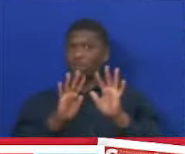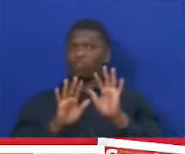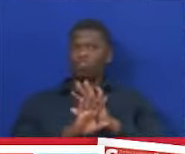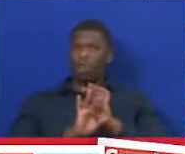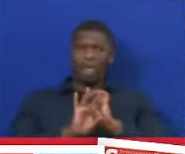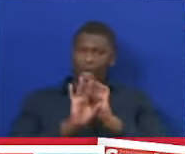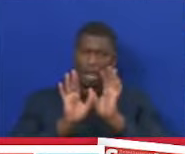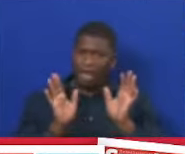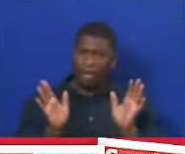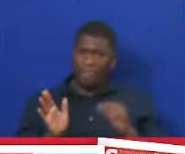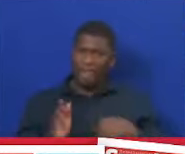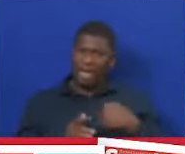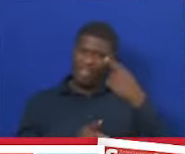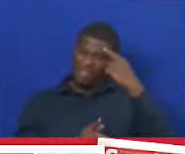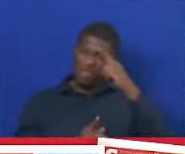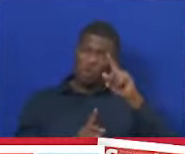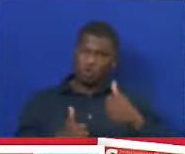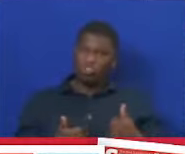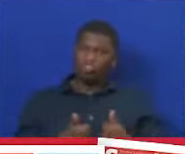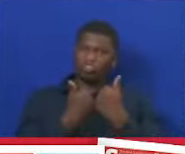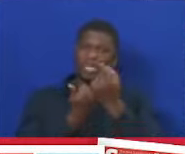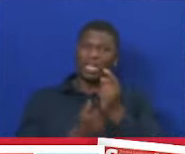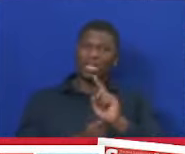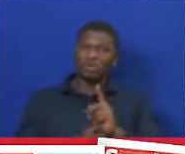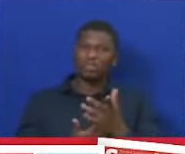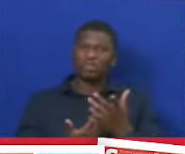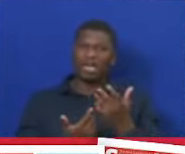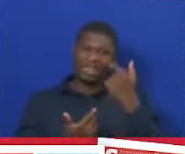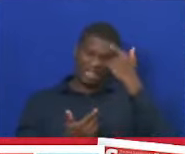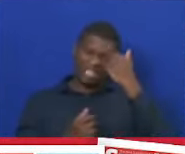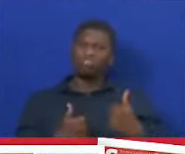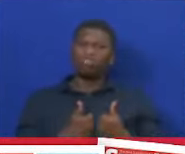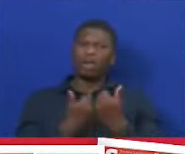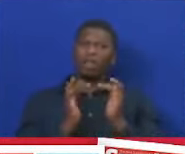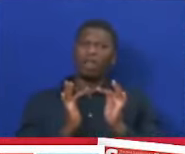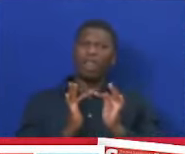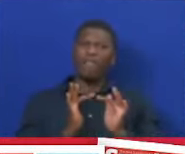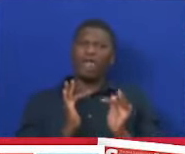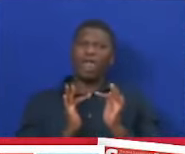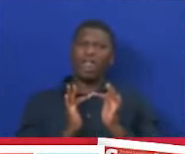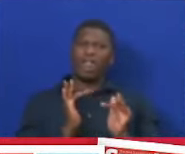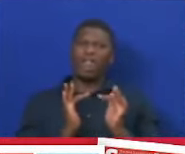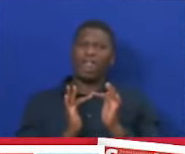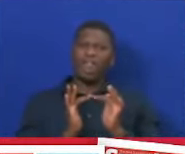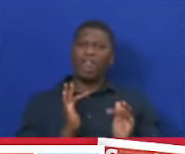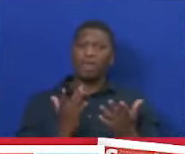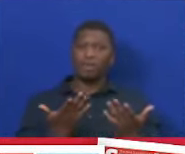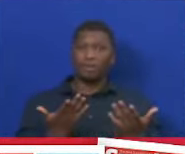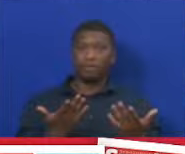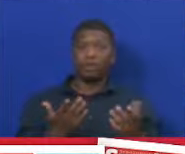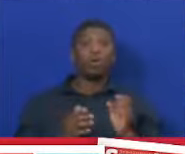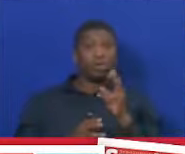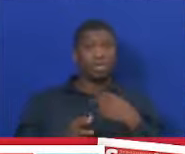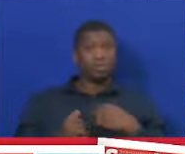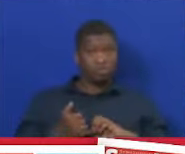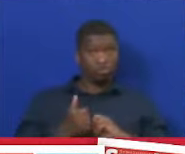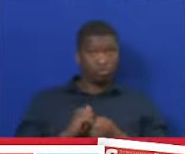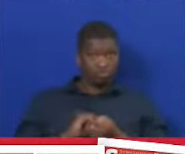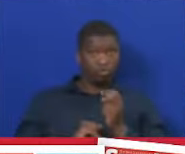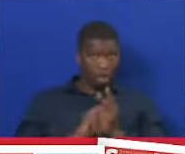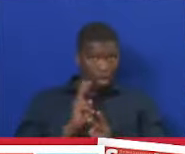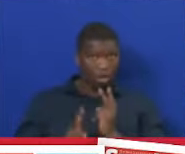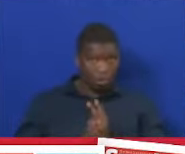challenge in the network. Let me try again and see if you'll hear me this time.